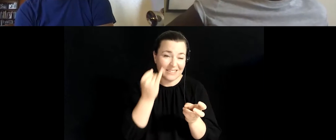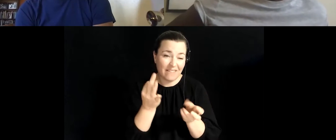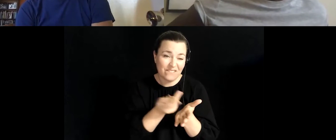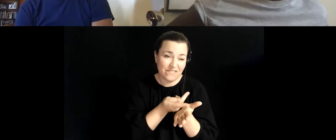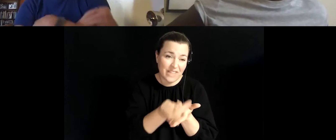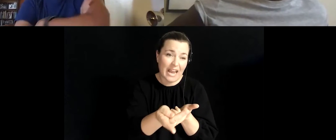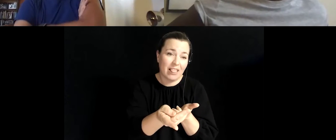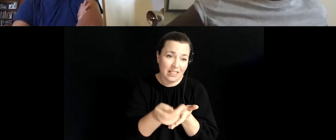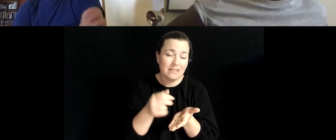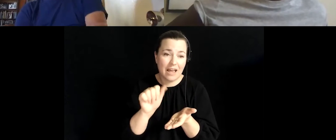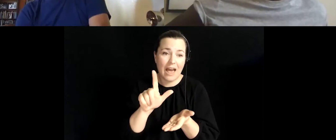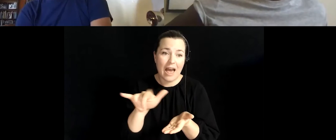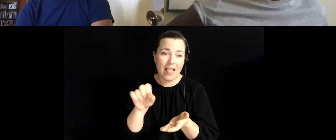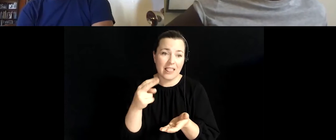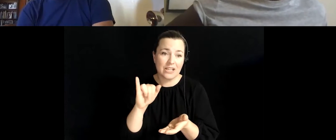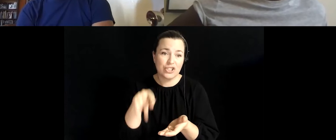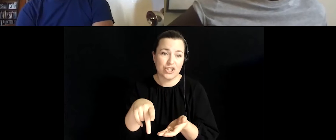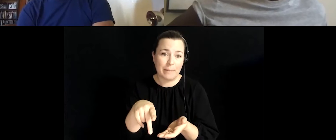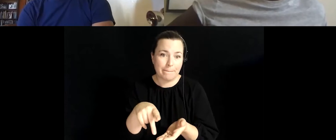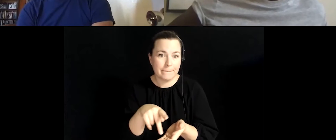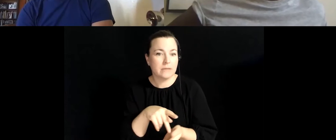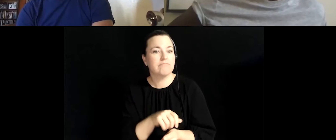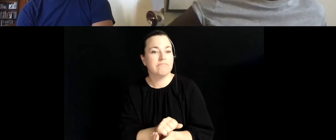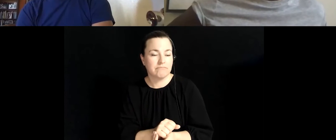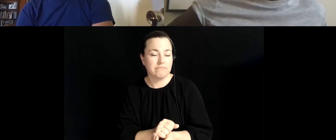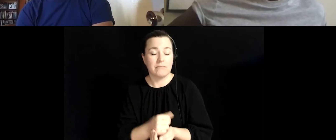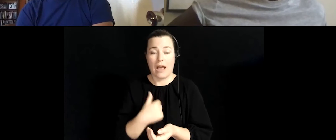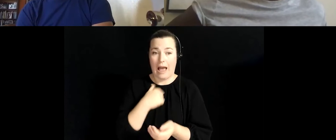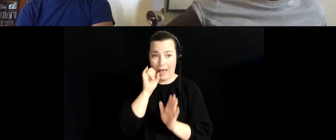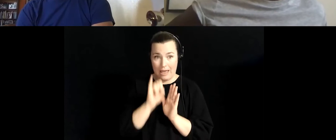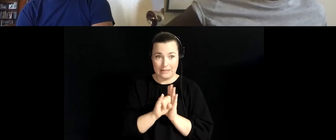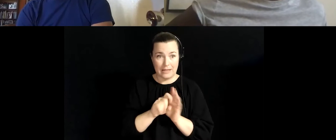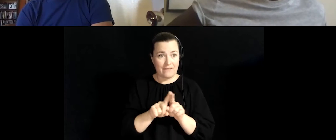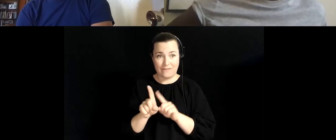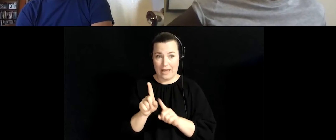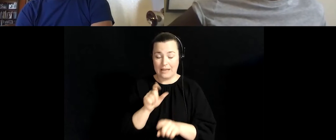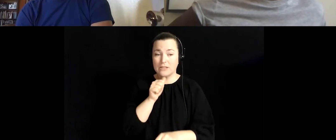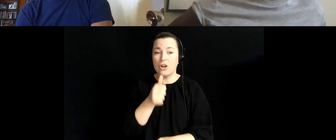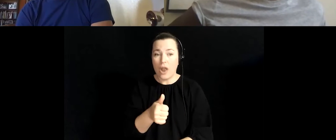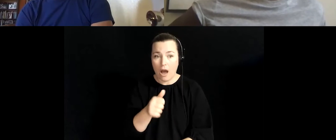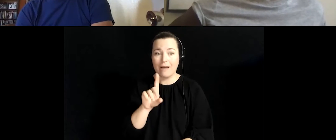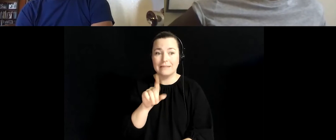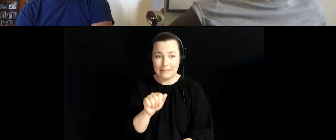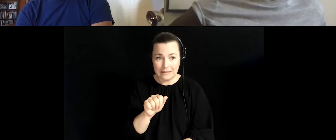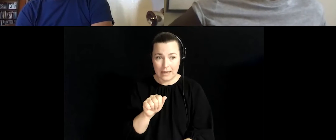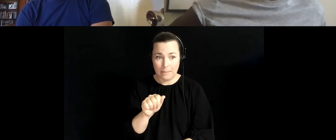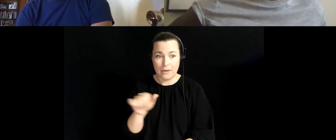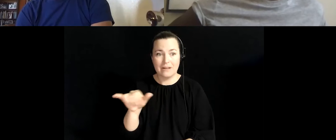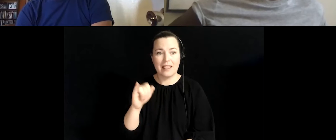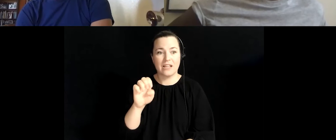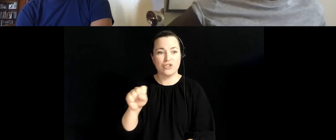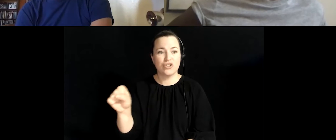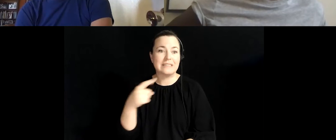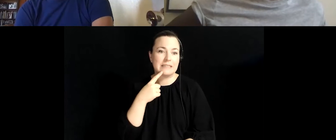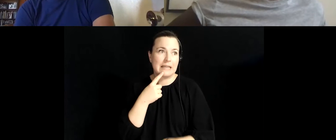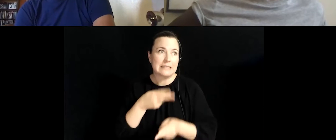this way to sort of, I identify non-disabled, or as Jess said, on this